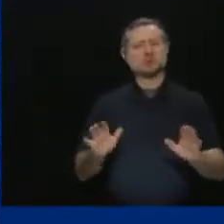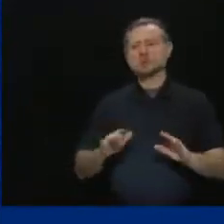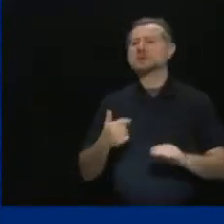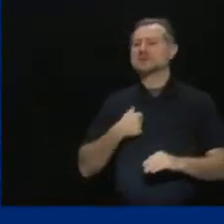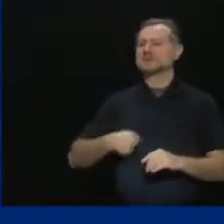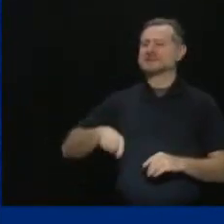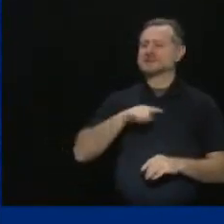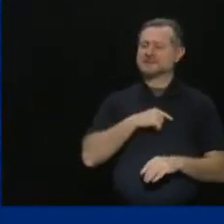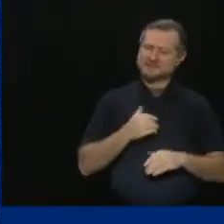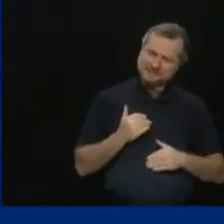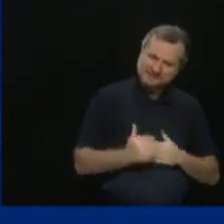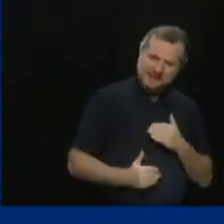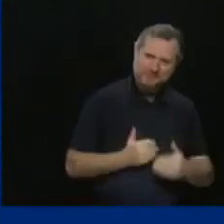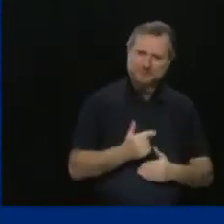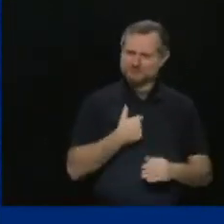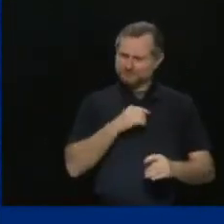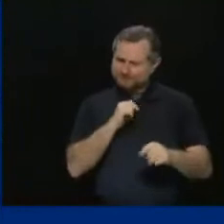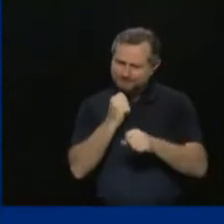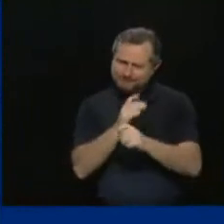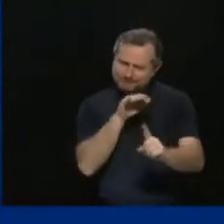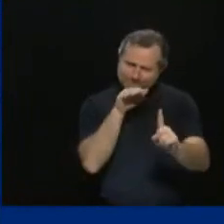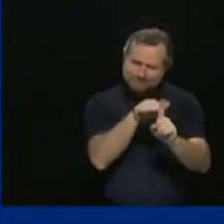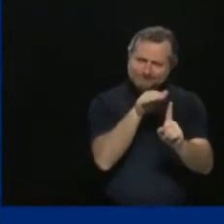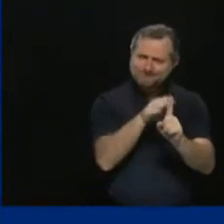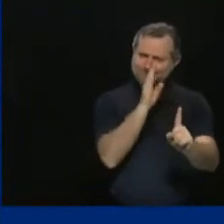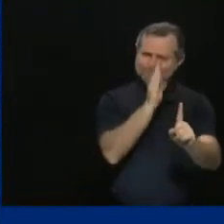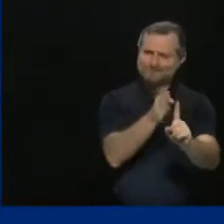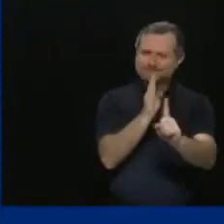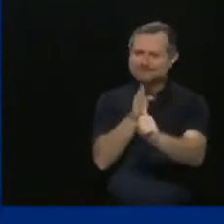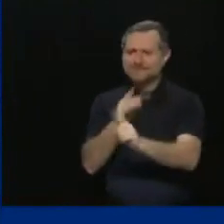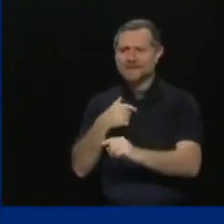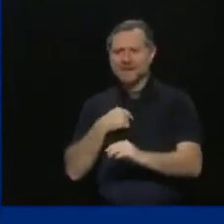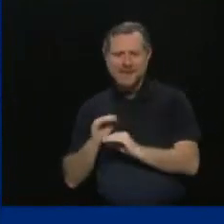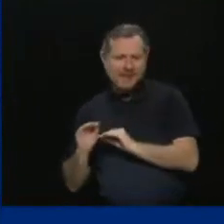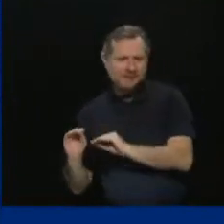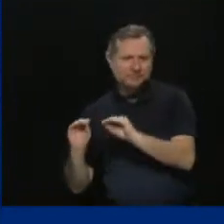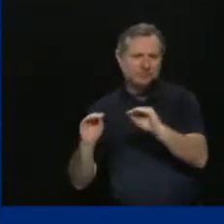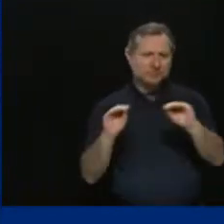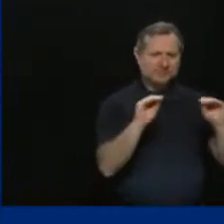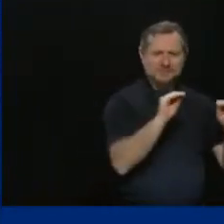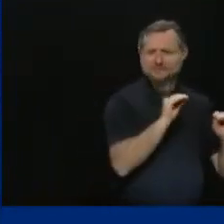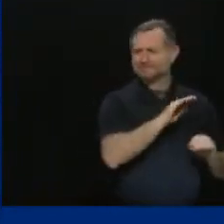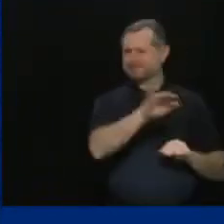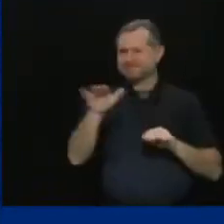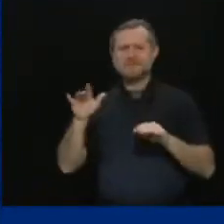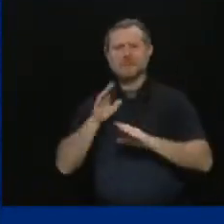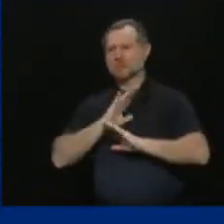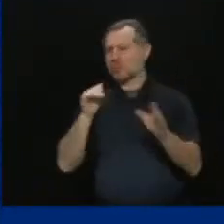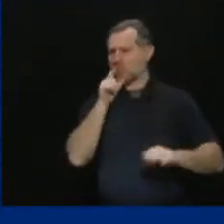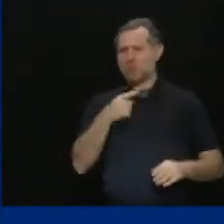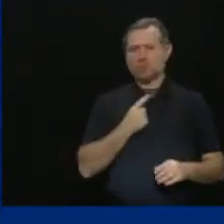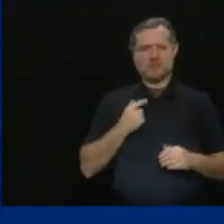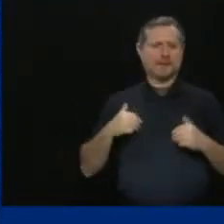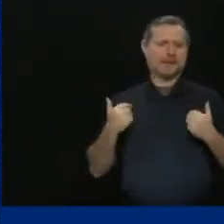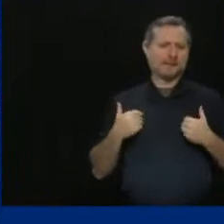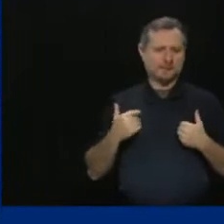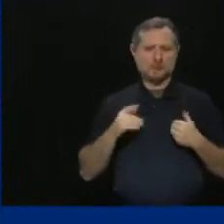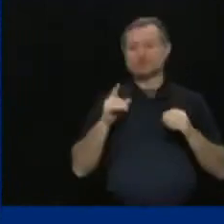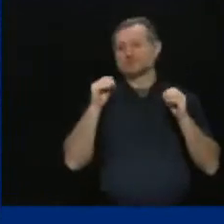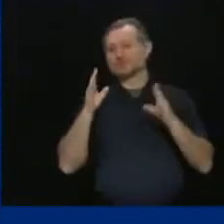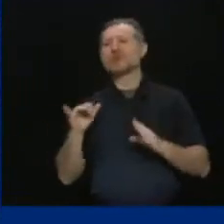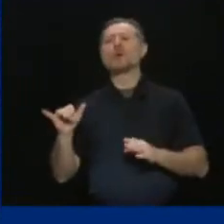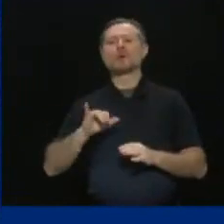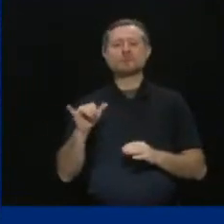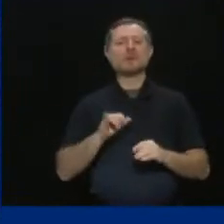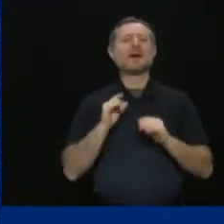direction from the overprescription, which leads to addiction. But the education I'm talking about, not just with young people and teachers, we had to re-educate the